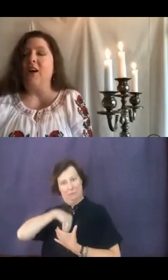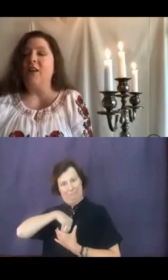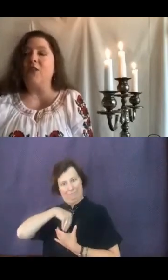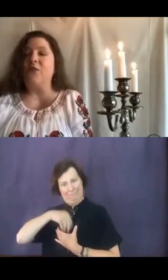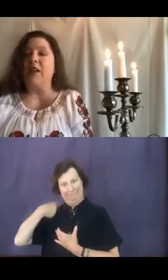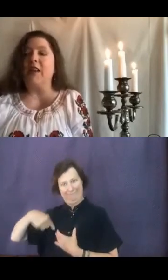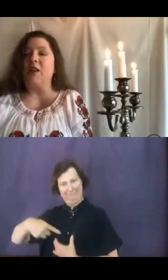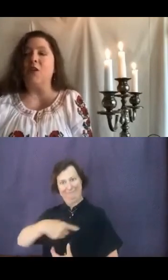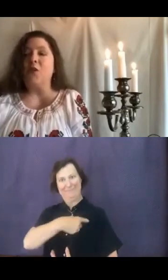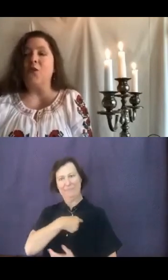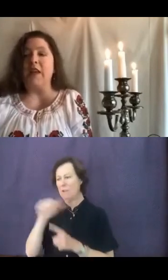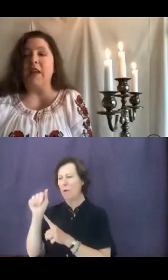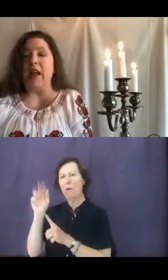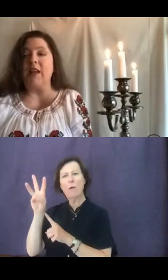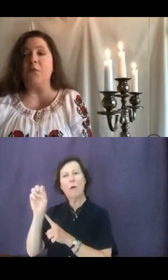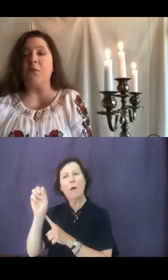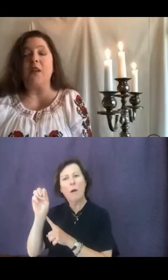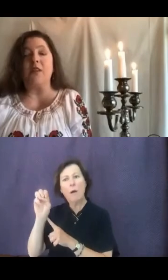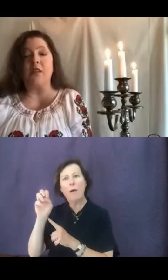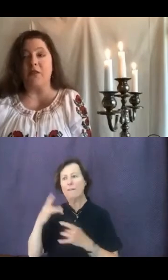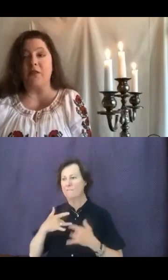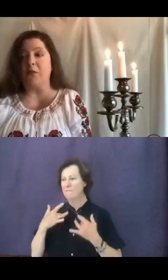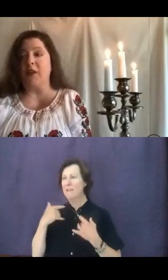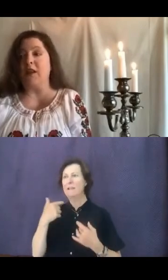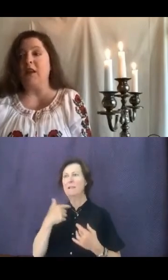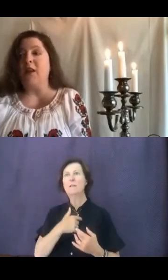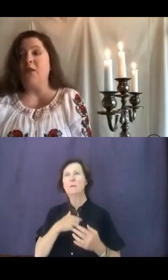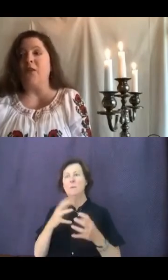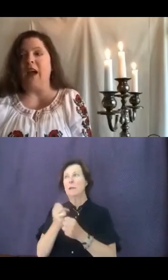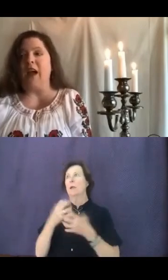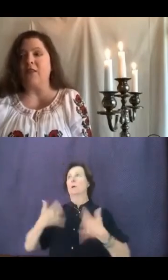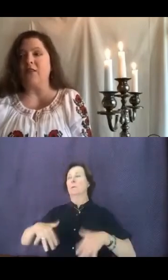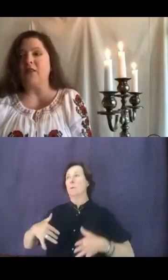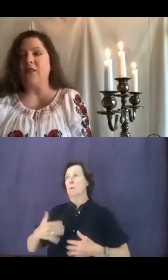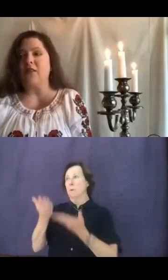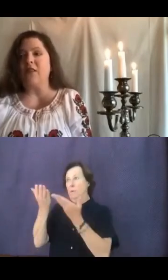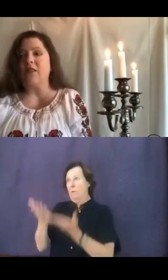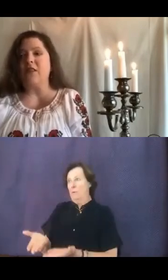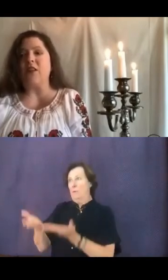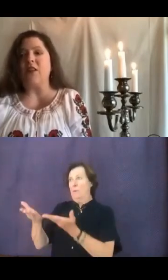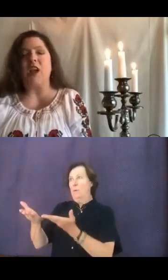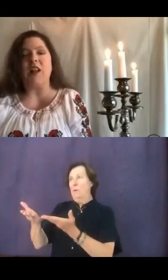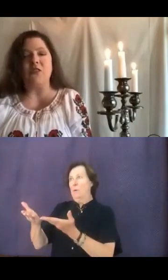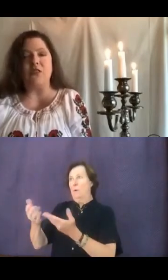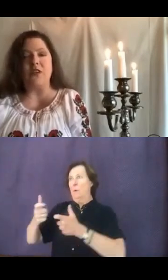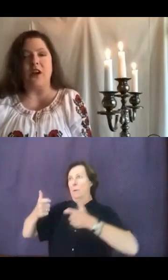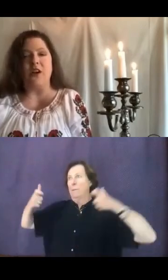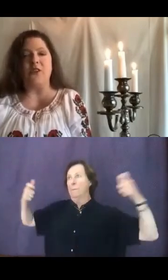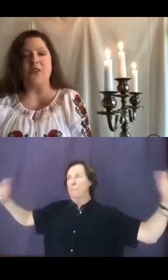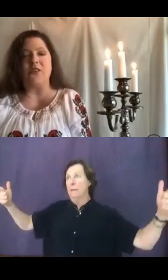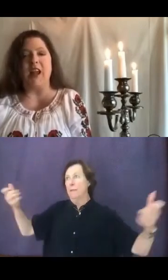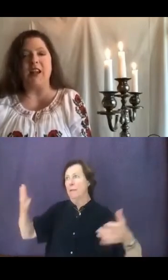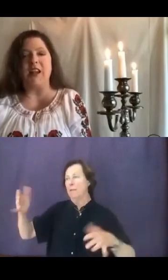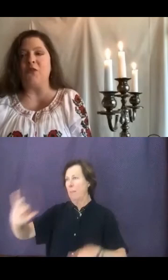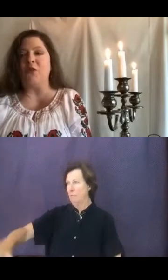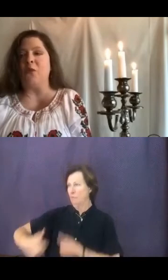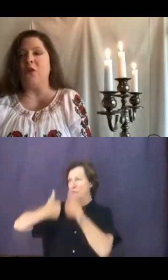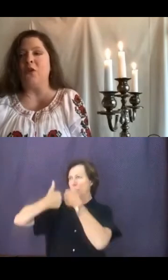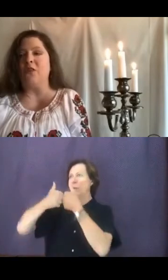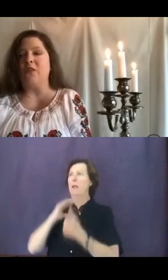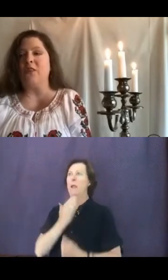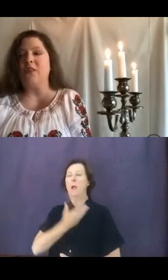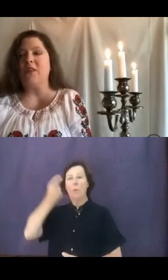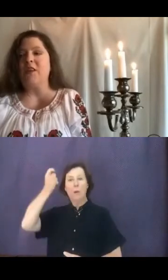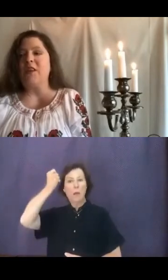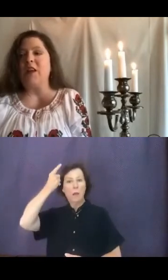Awe is the feeling we get in the presence of something vast that challenges our understanding of the